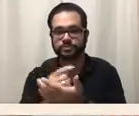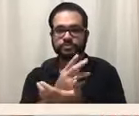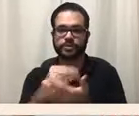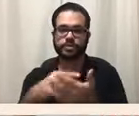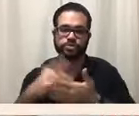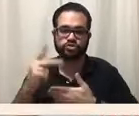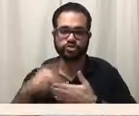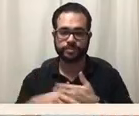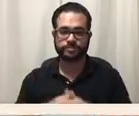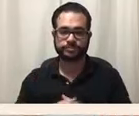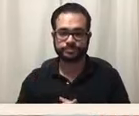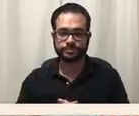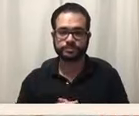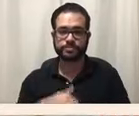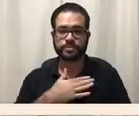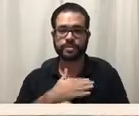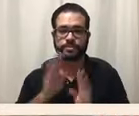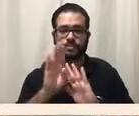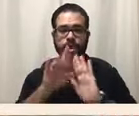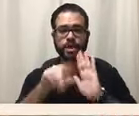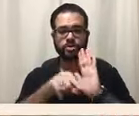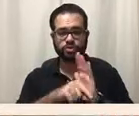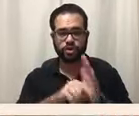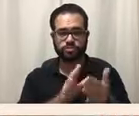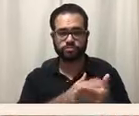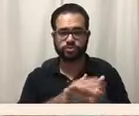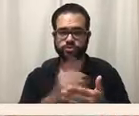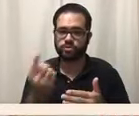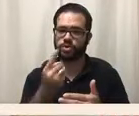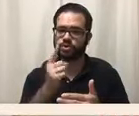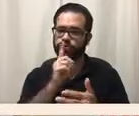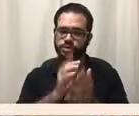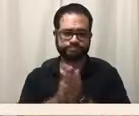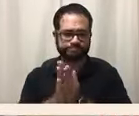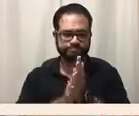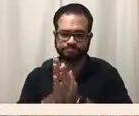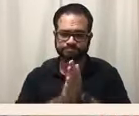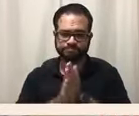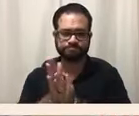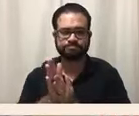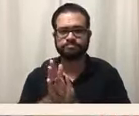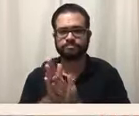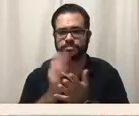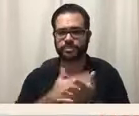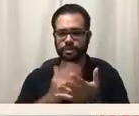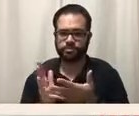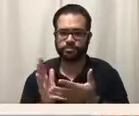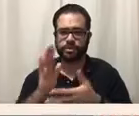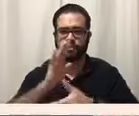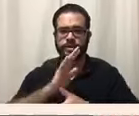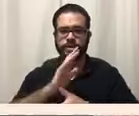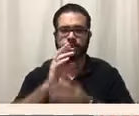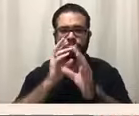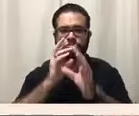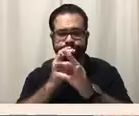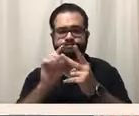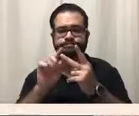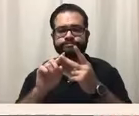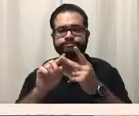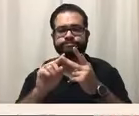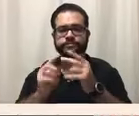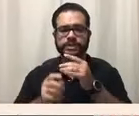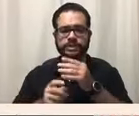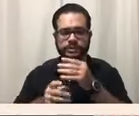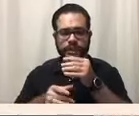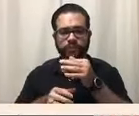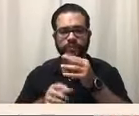My background in music has always been very passionate. I primarily play horns like trumpet, saxophone, and